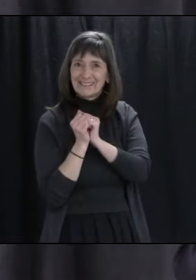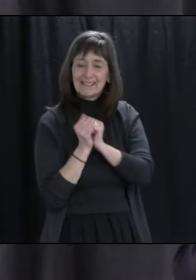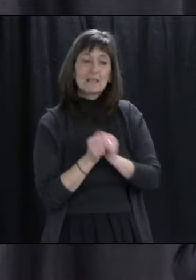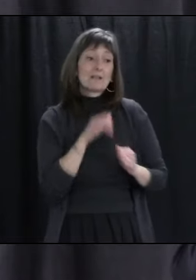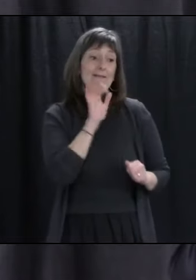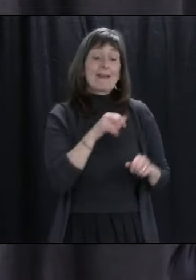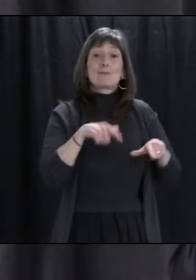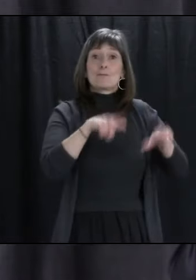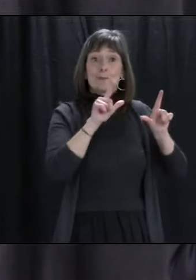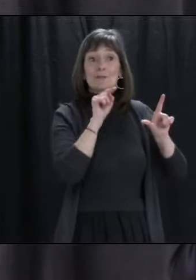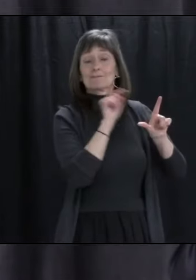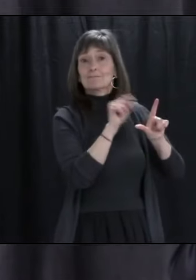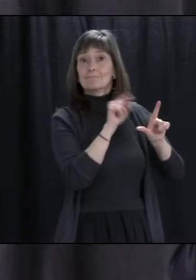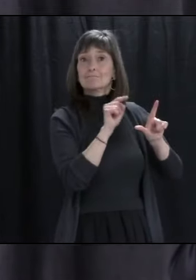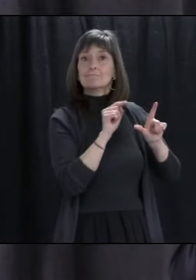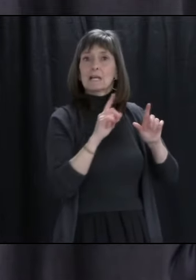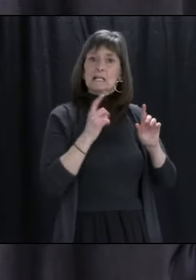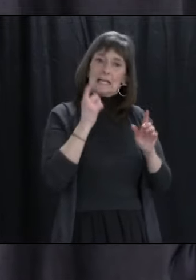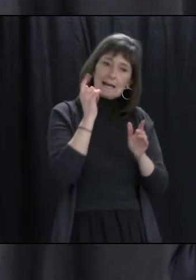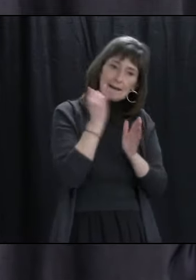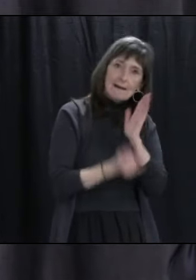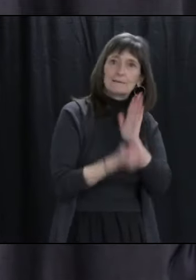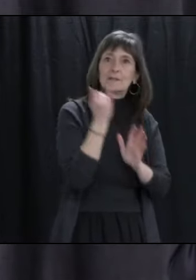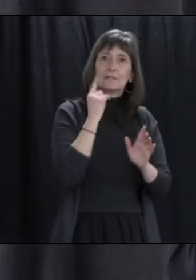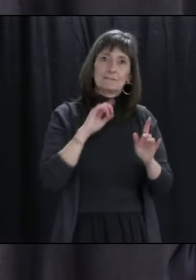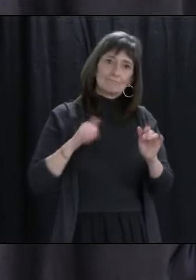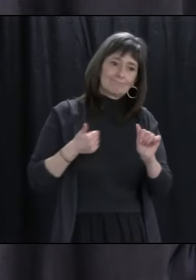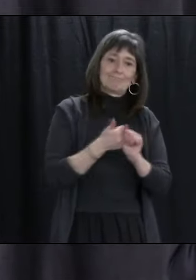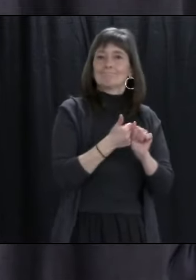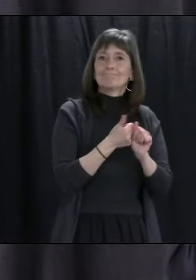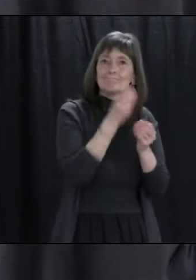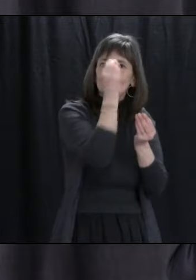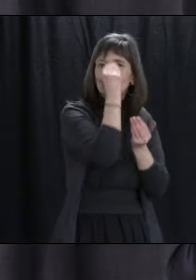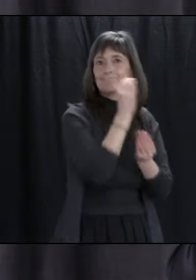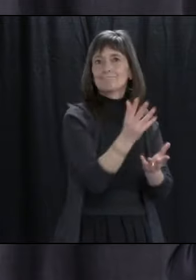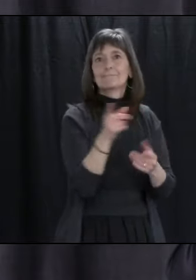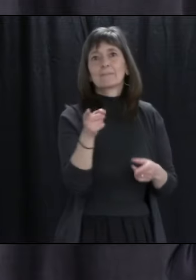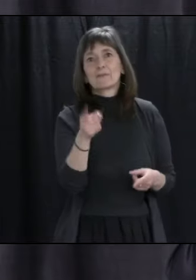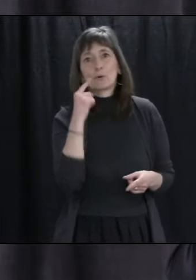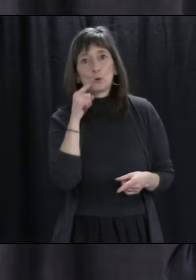you'll get the information, most factual and reliable information that we have available to you.